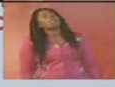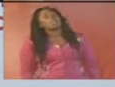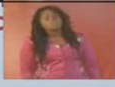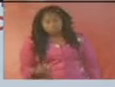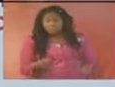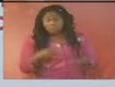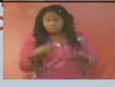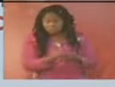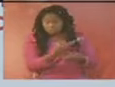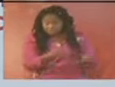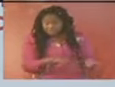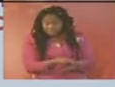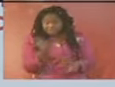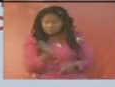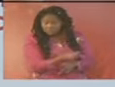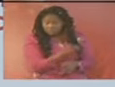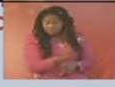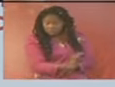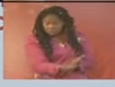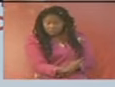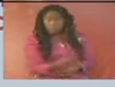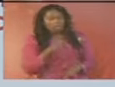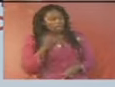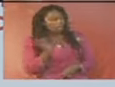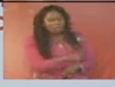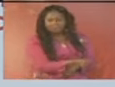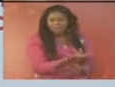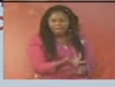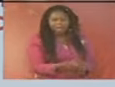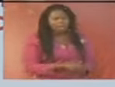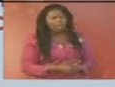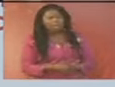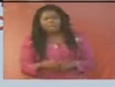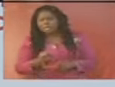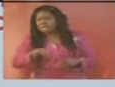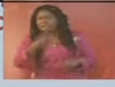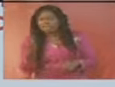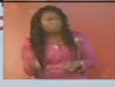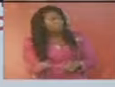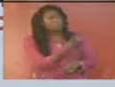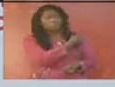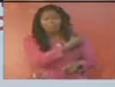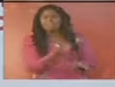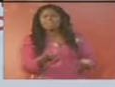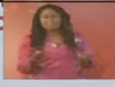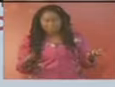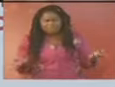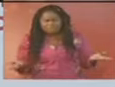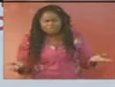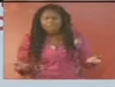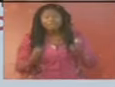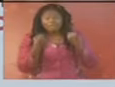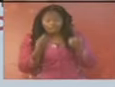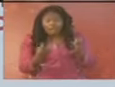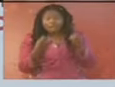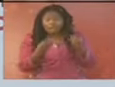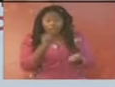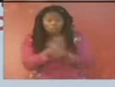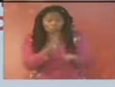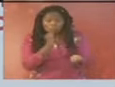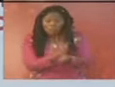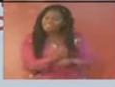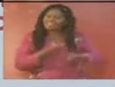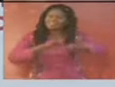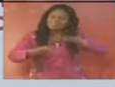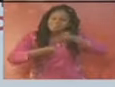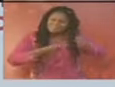the regular healthcare system. You drop that now on top of that COVID. So time, we have to